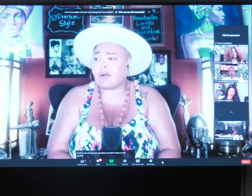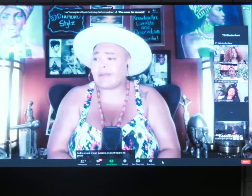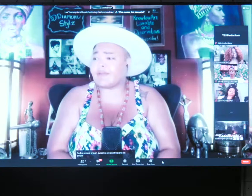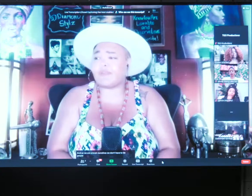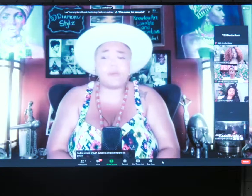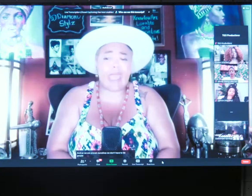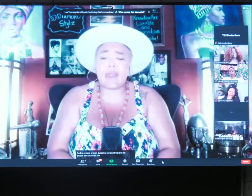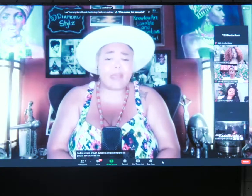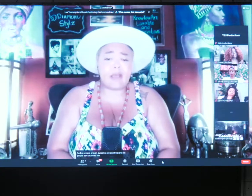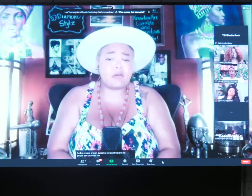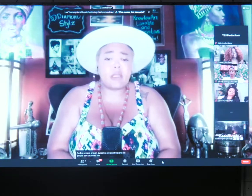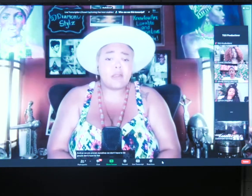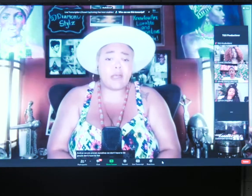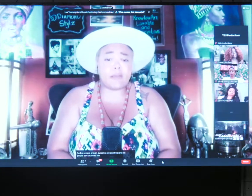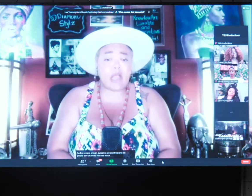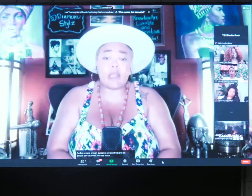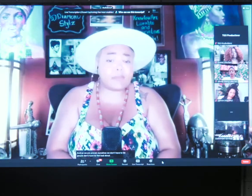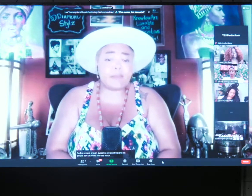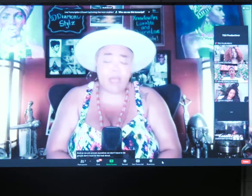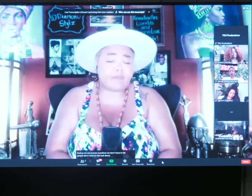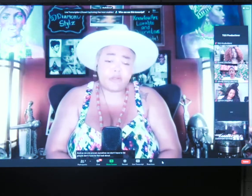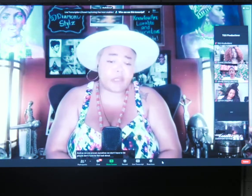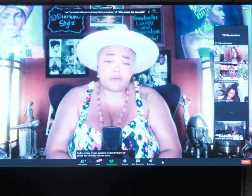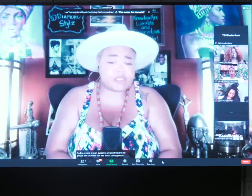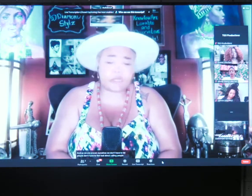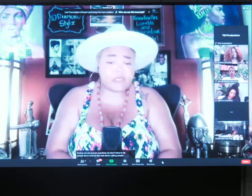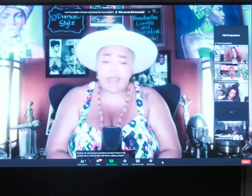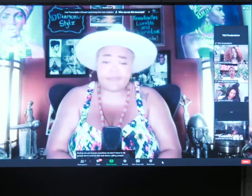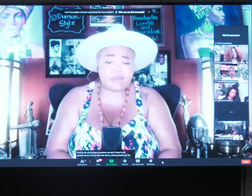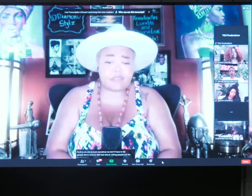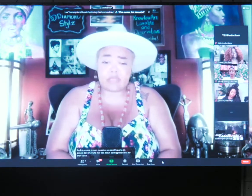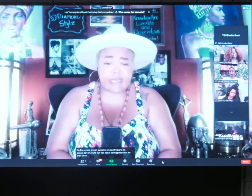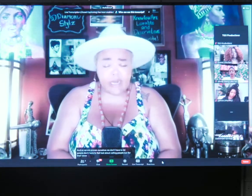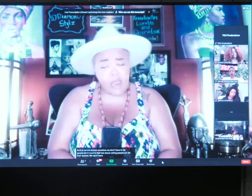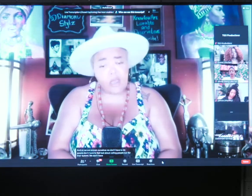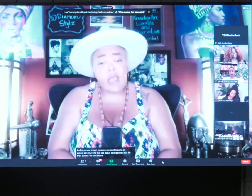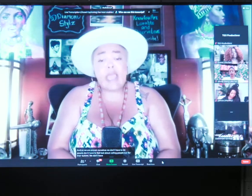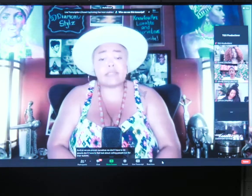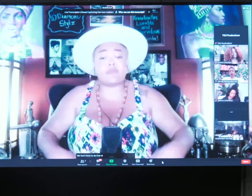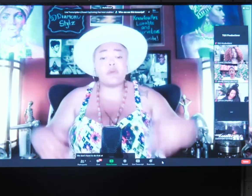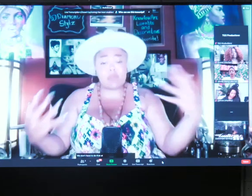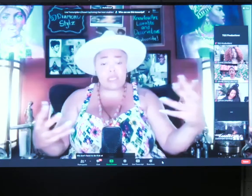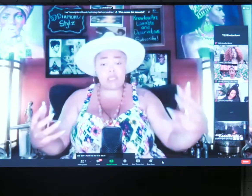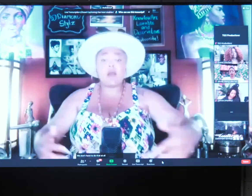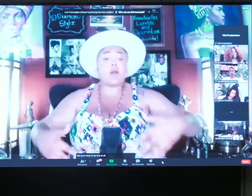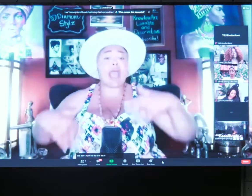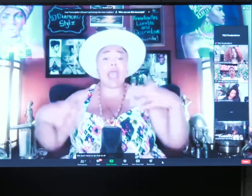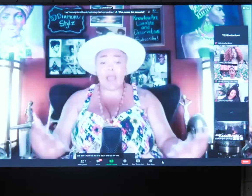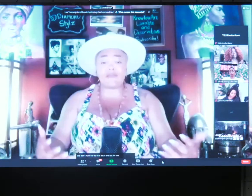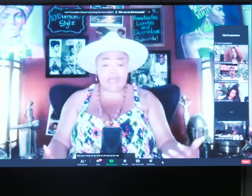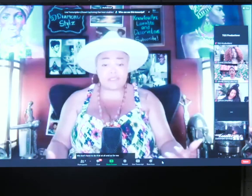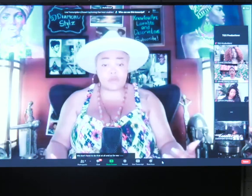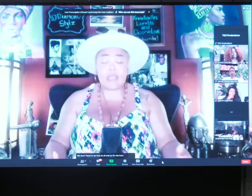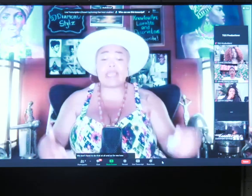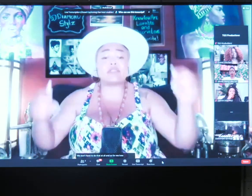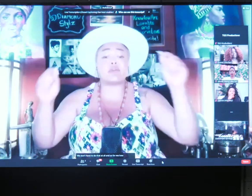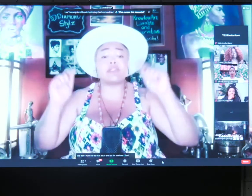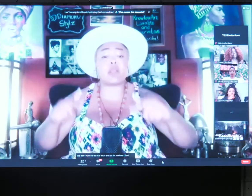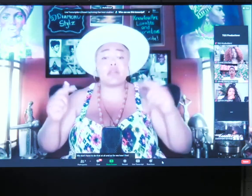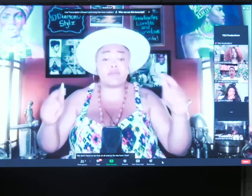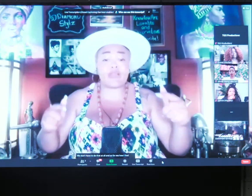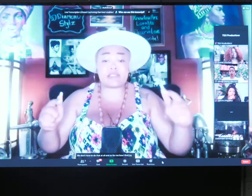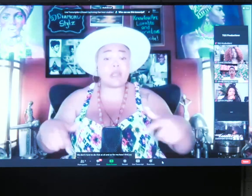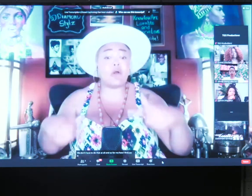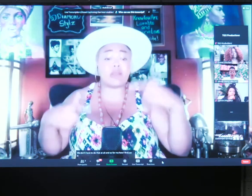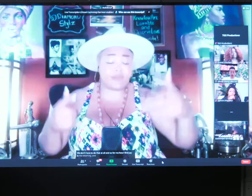don't have to feel bad about calling people out for their bullshit. We don't have to do that at all. And so for me, how I find joy is the return